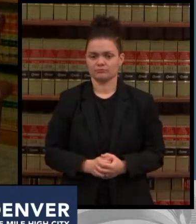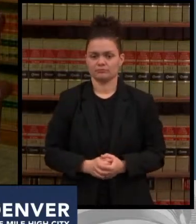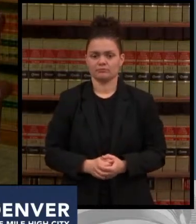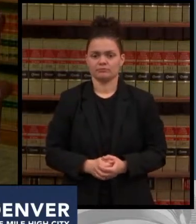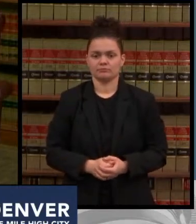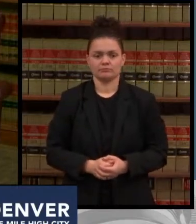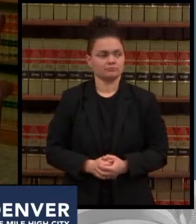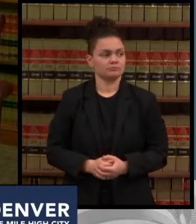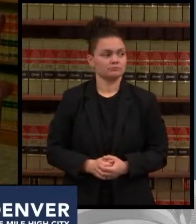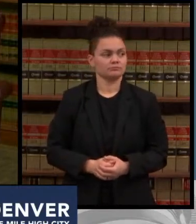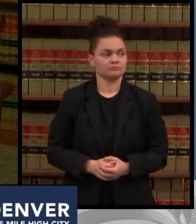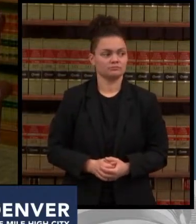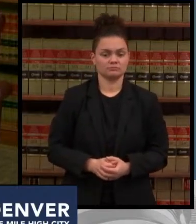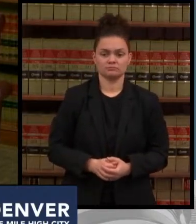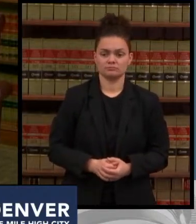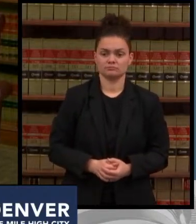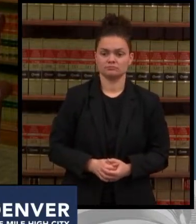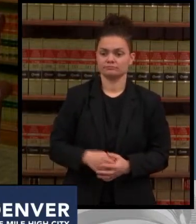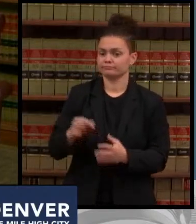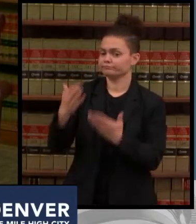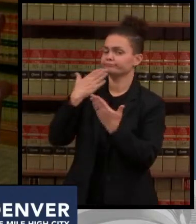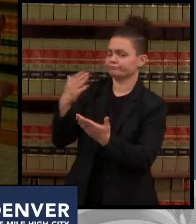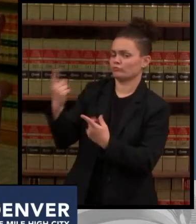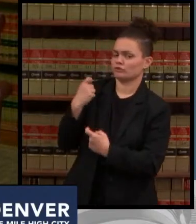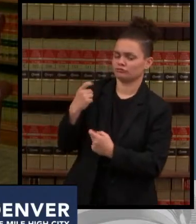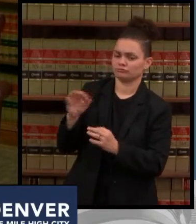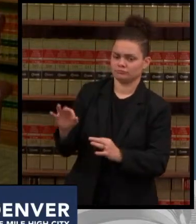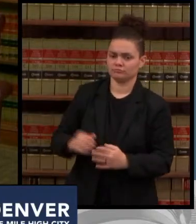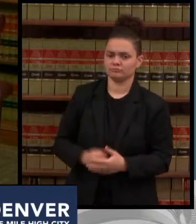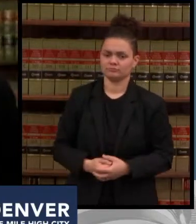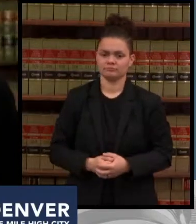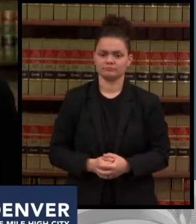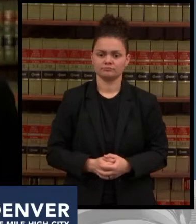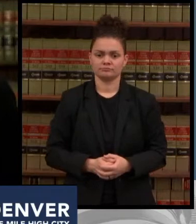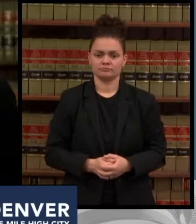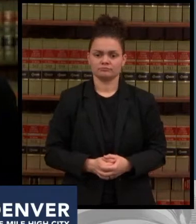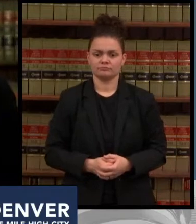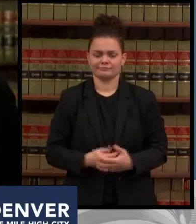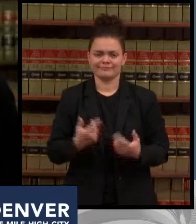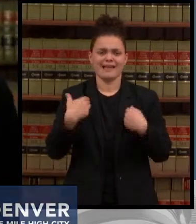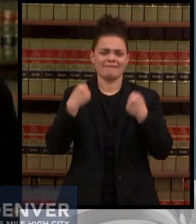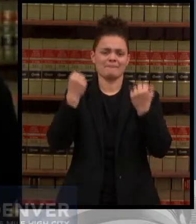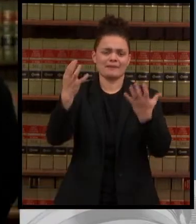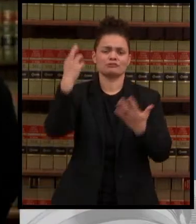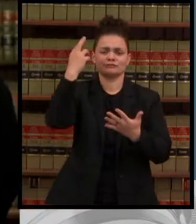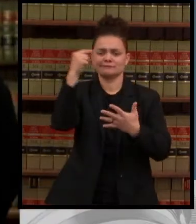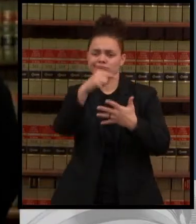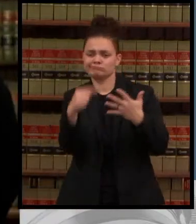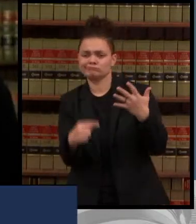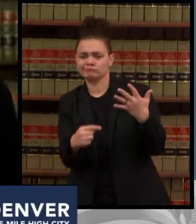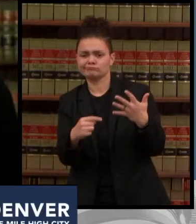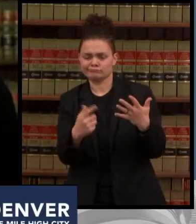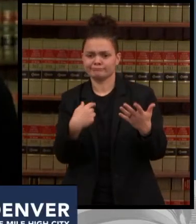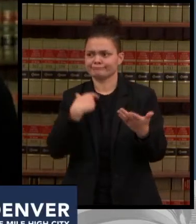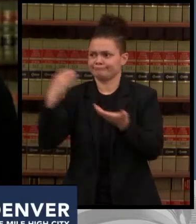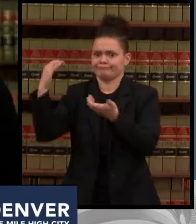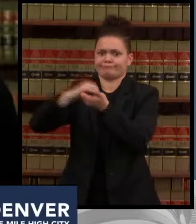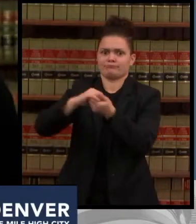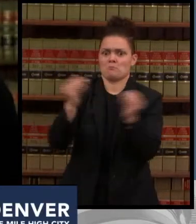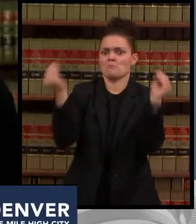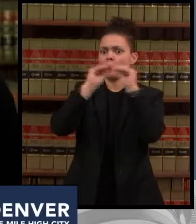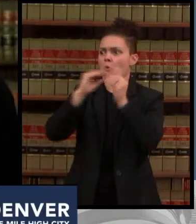Yeah, I appreciate the question. I think there are a number of factors that contributed to all of us working together now. We realize